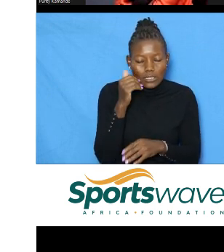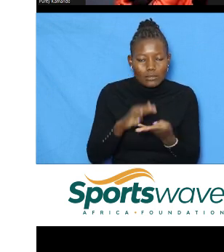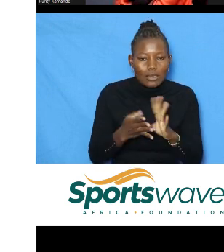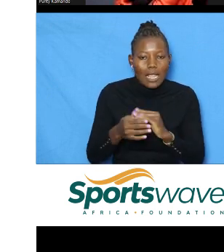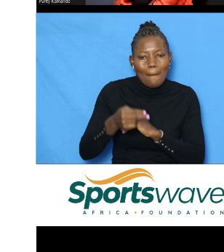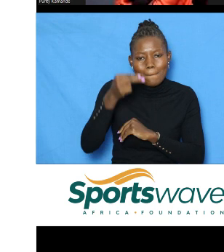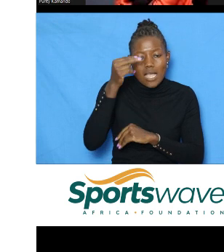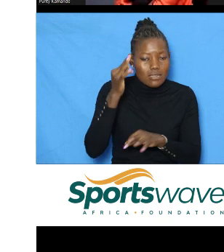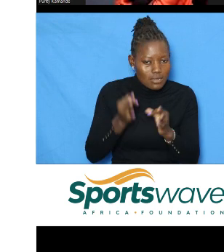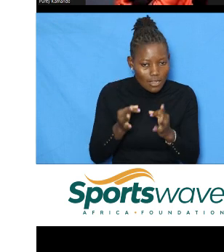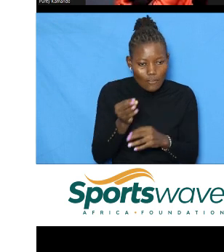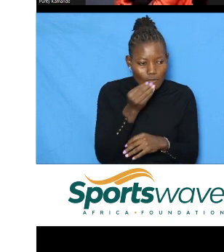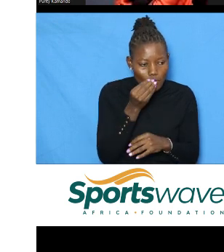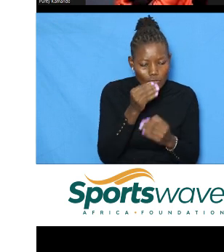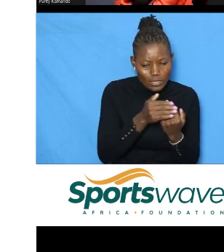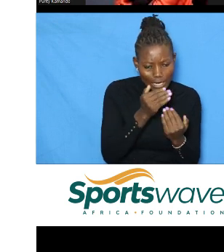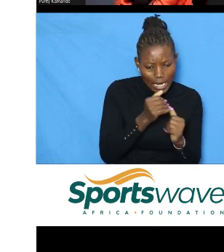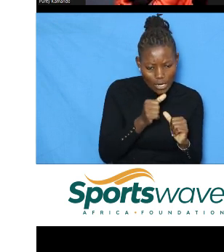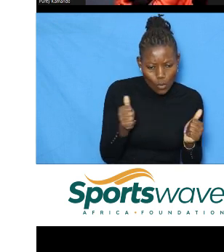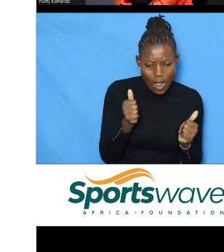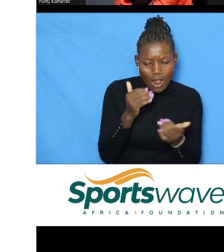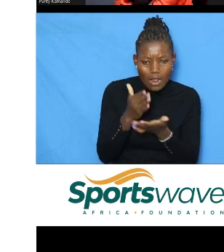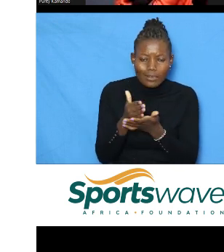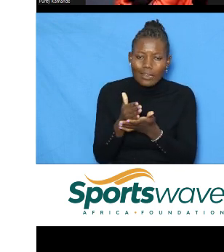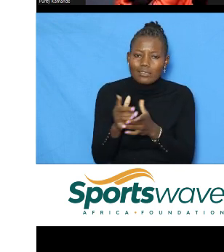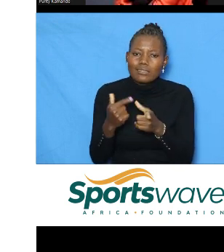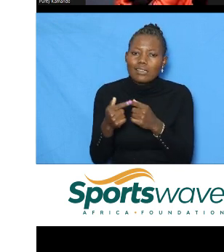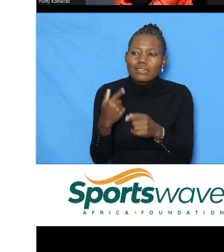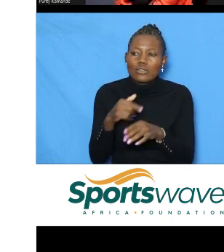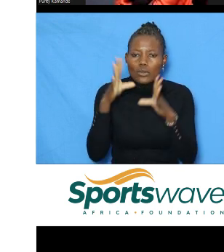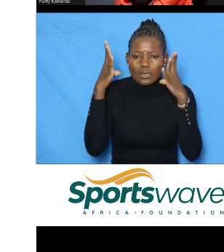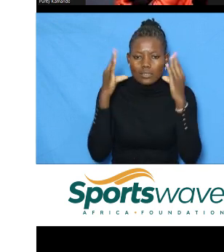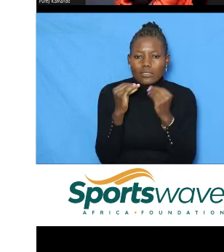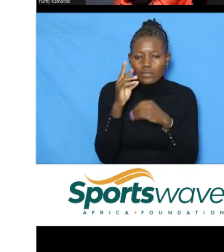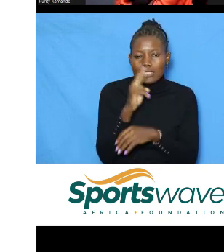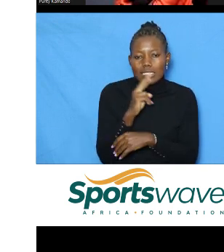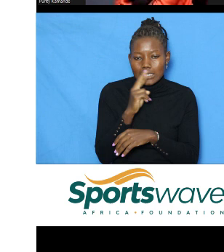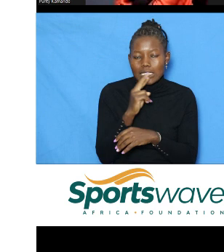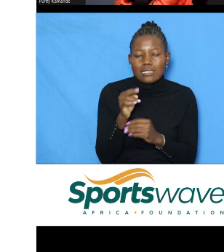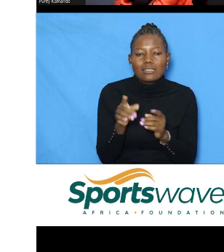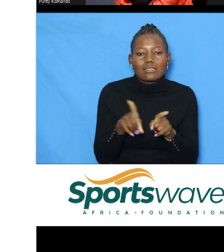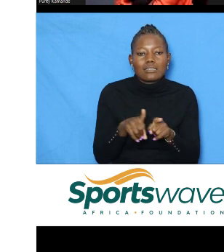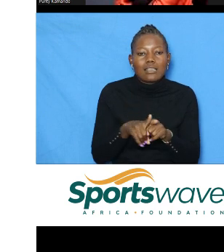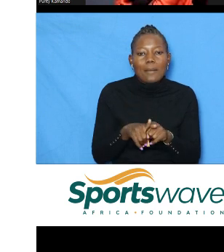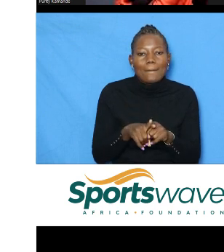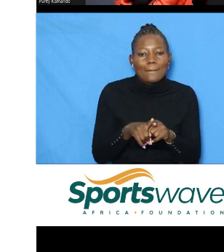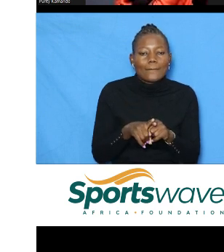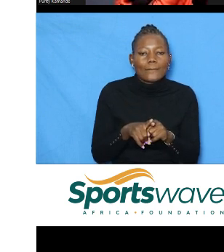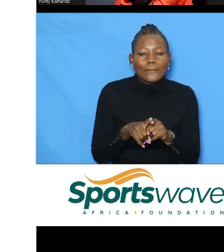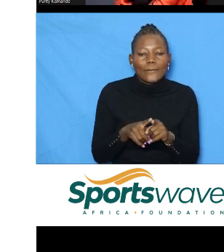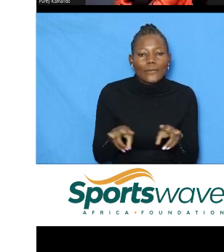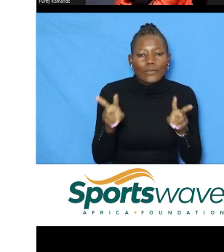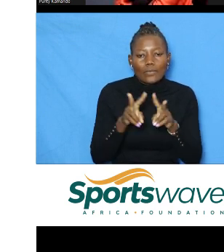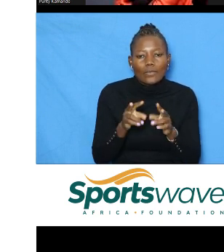higher. So if nutrition is taken care of in the right parameters, then we are reducing this risk. Also optimizing training, especially